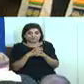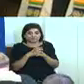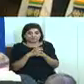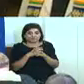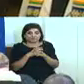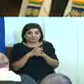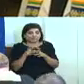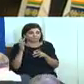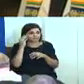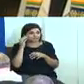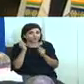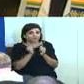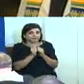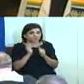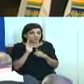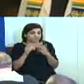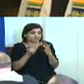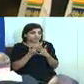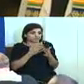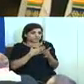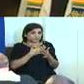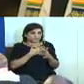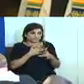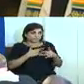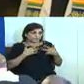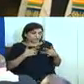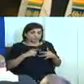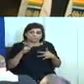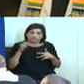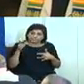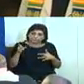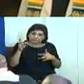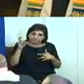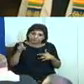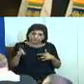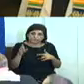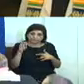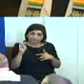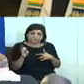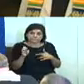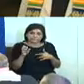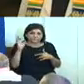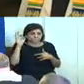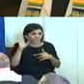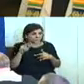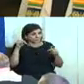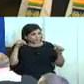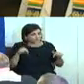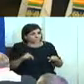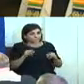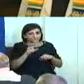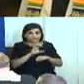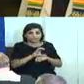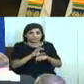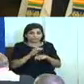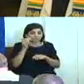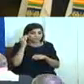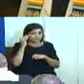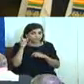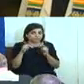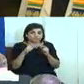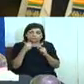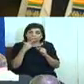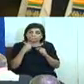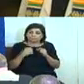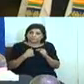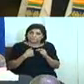I know with all my heart that you are supposed to be the pastor of this church. I knew it when they told